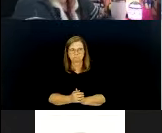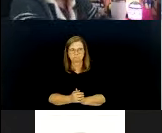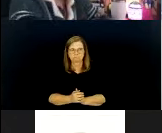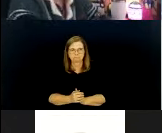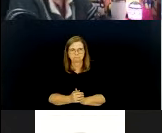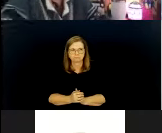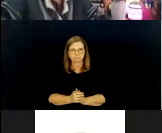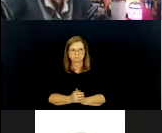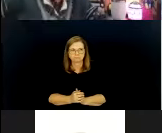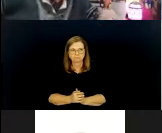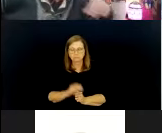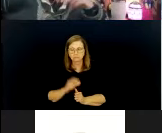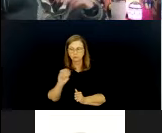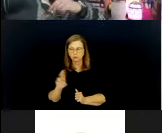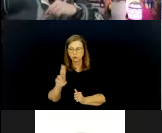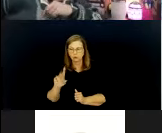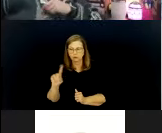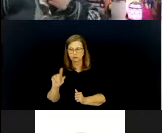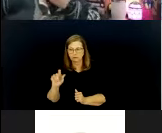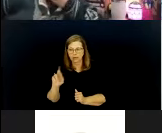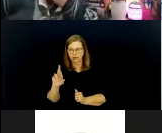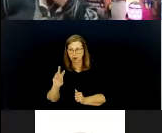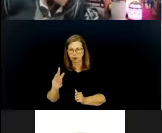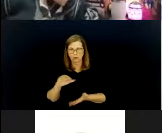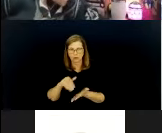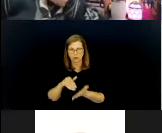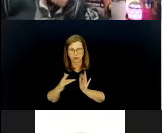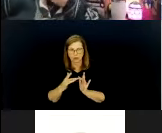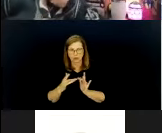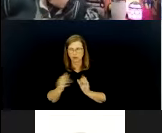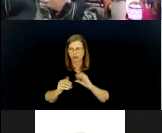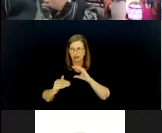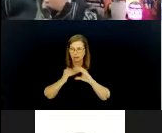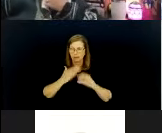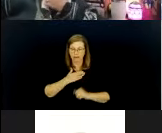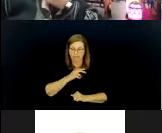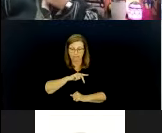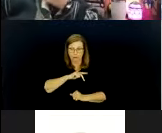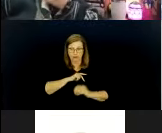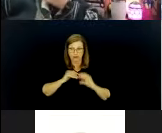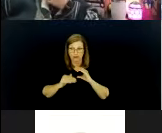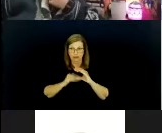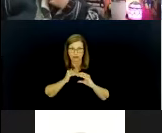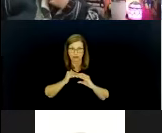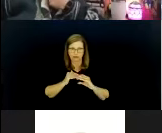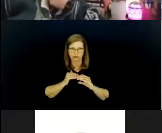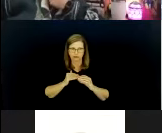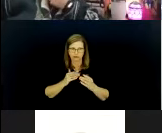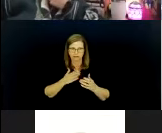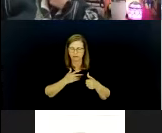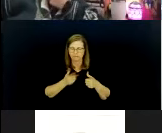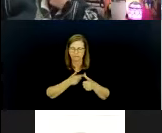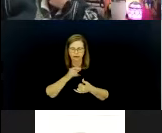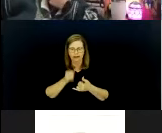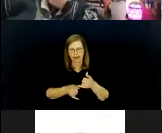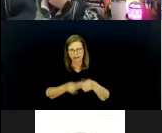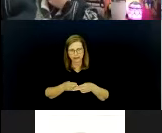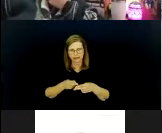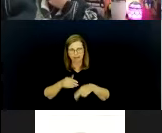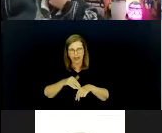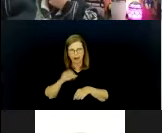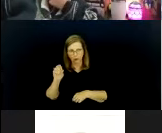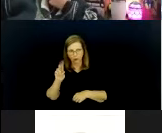Here is the OU Zero Center contact. You can email me at my personal email, which is just my first and last name at OU. Or